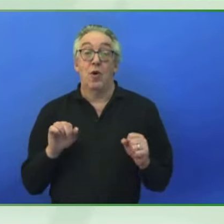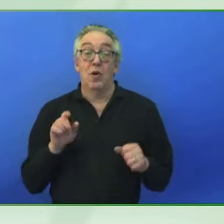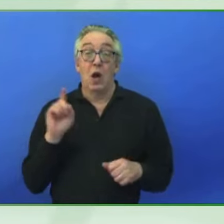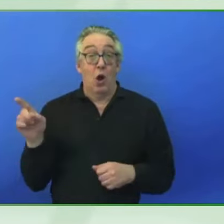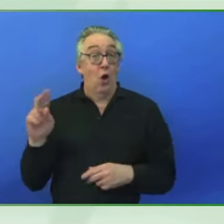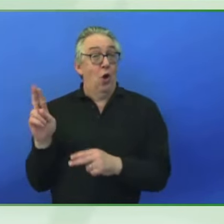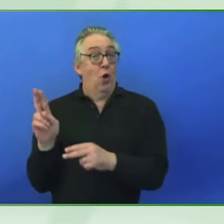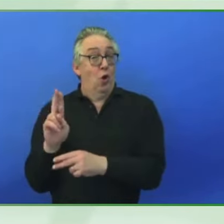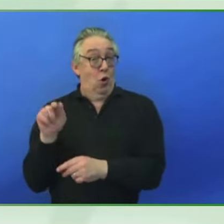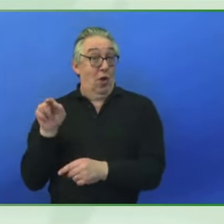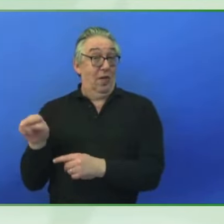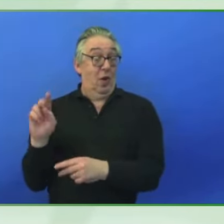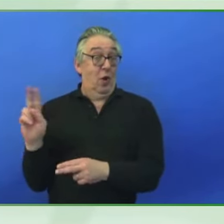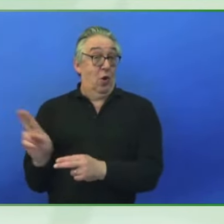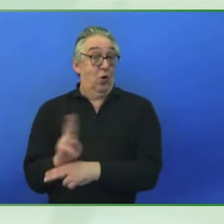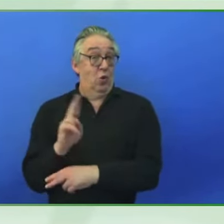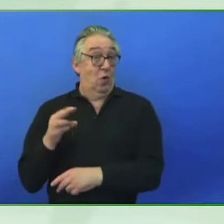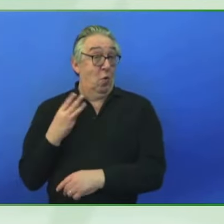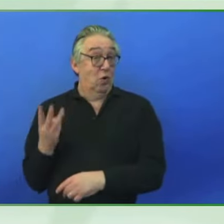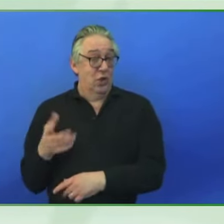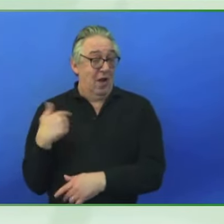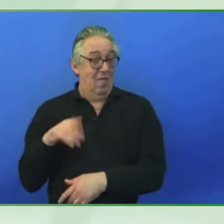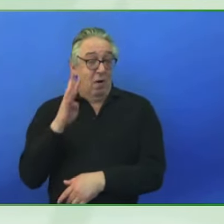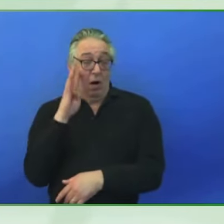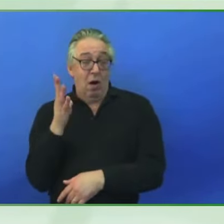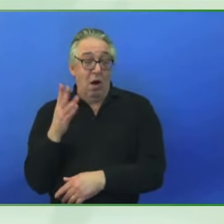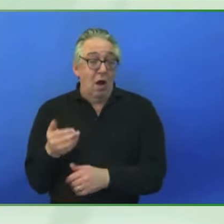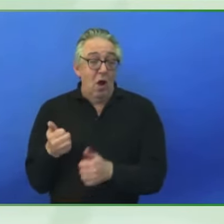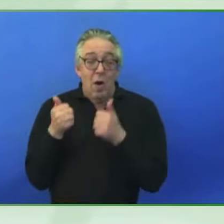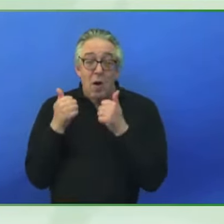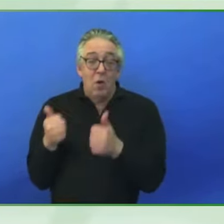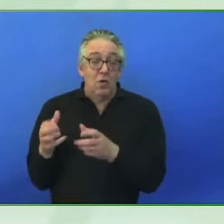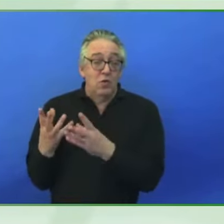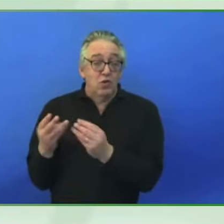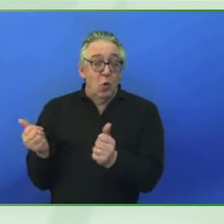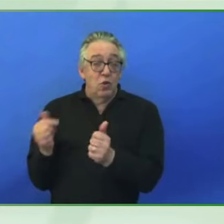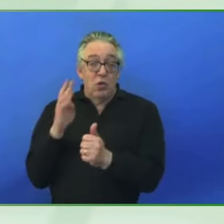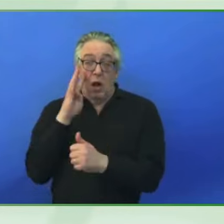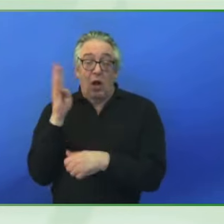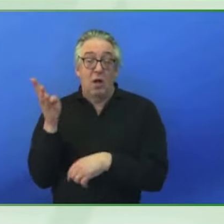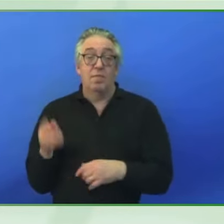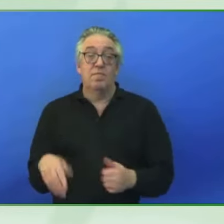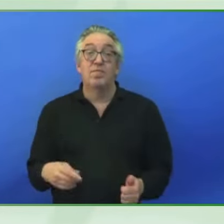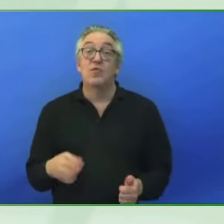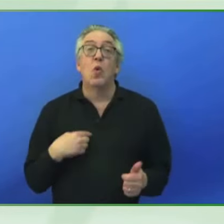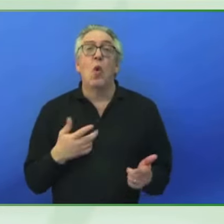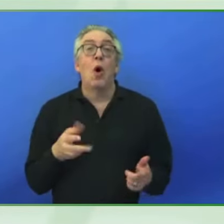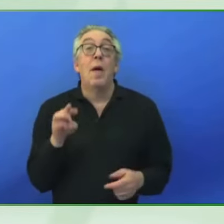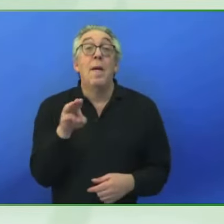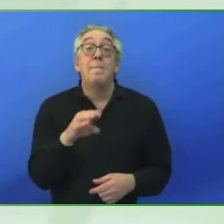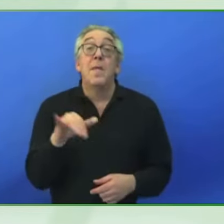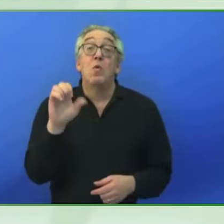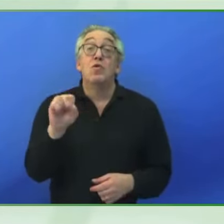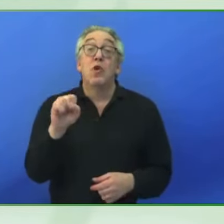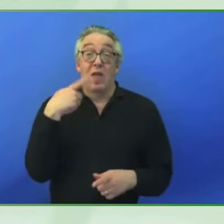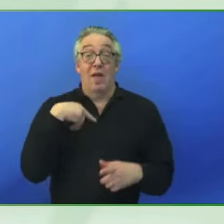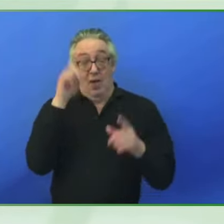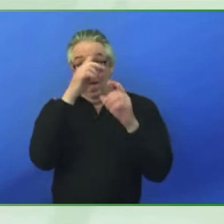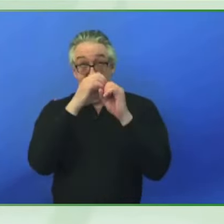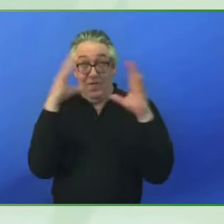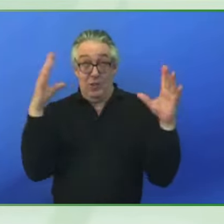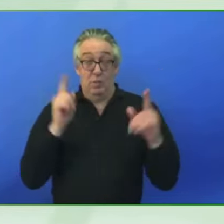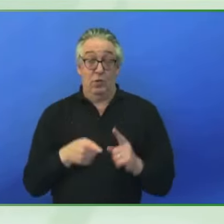around the world. And so with that, and we appreciate Microsoft having the vision and the relationships and networks actually to say, hey, we